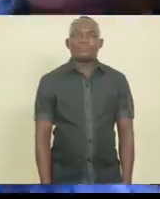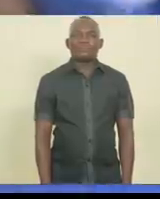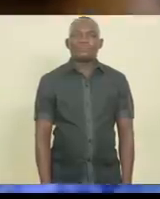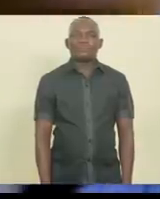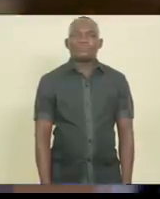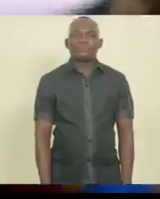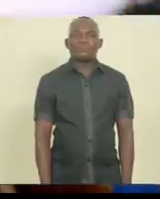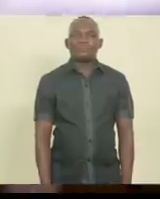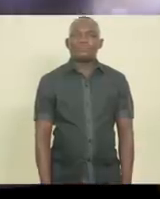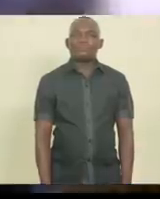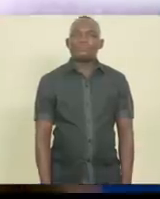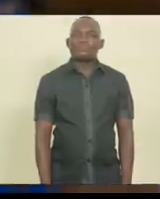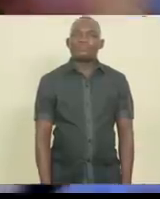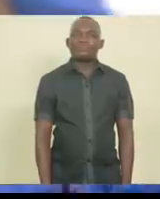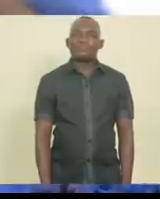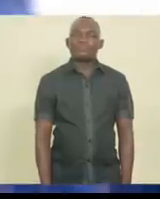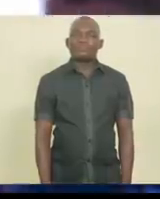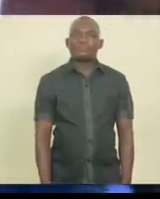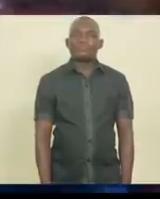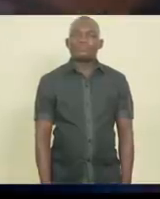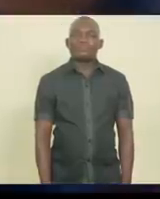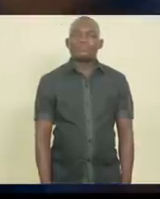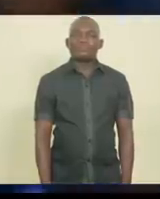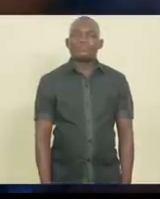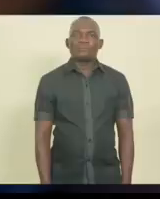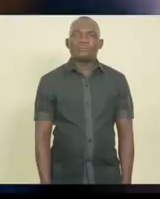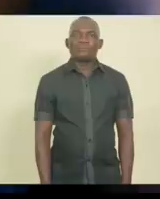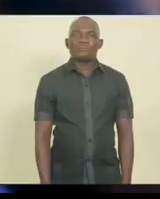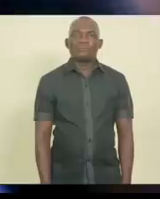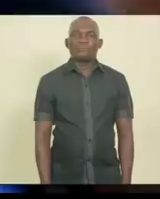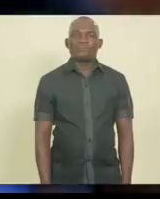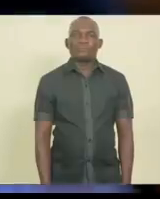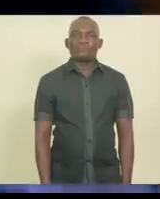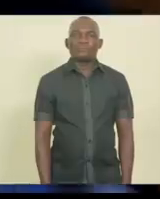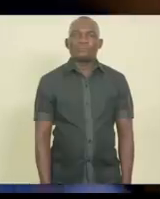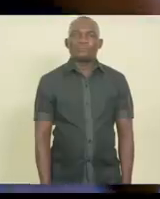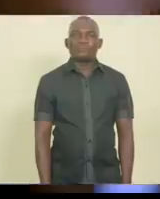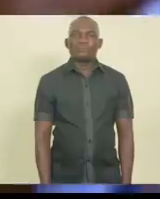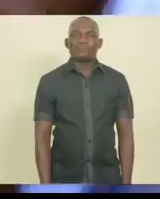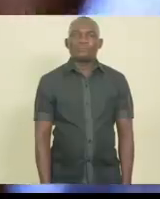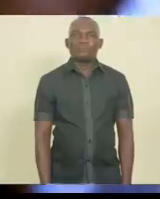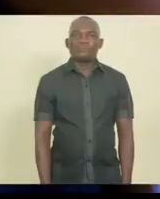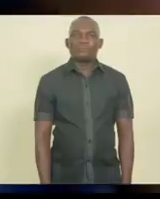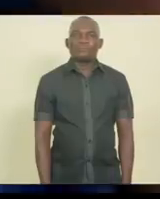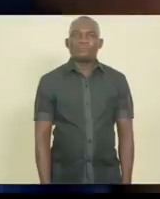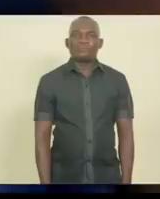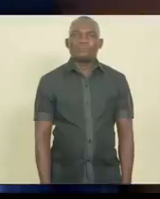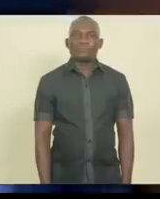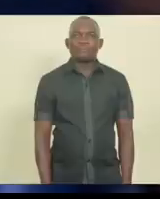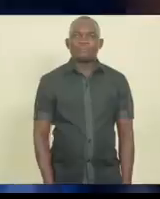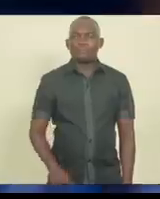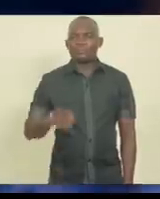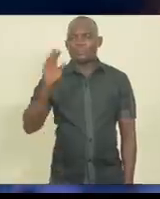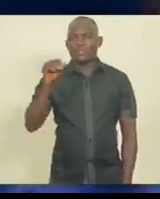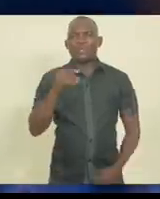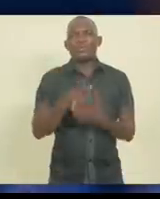to see. Come on, say. What you're doing is really unnecessary. If you know you won't give me any money, just tell him. And stop being